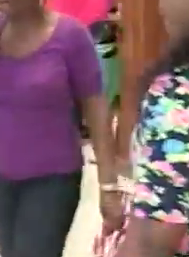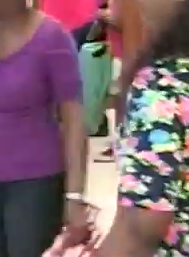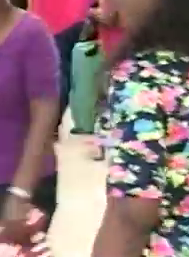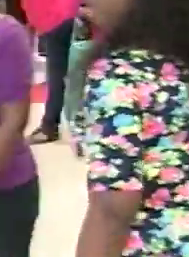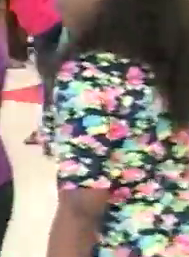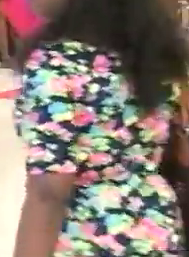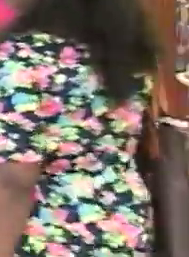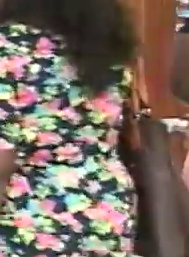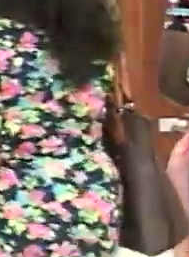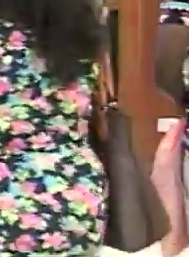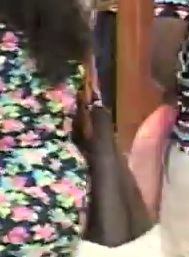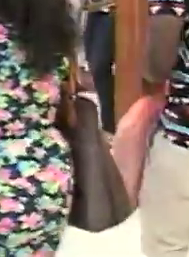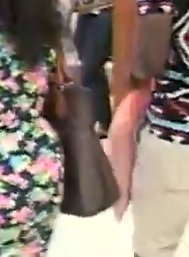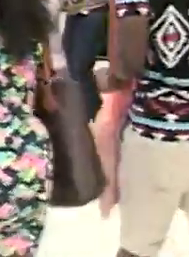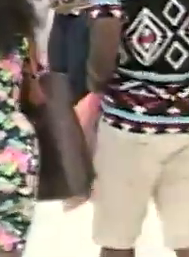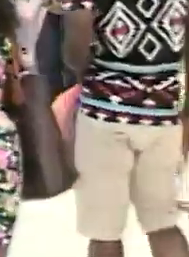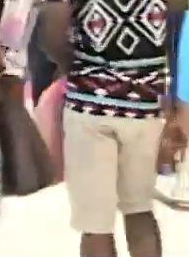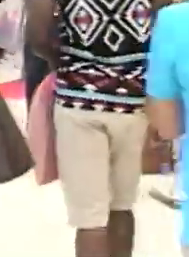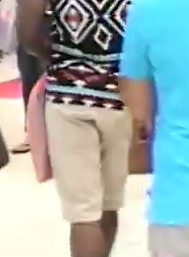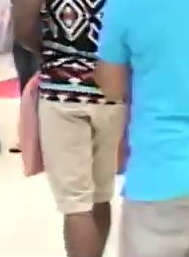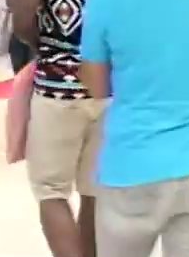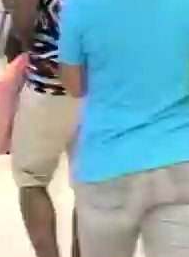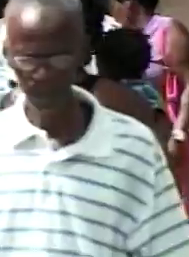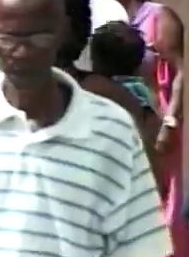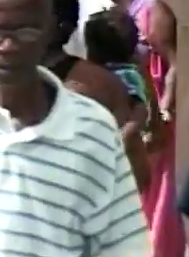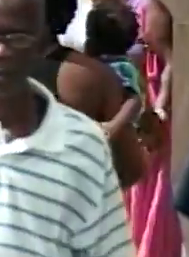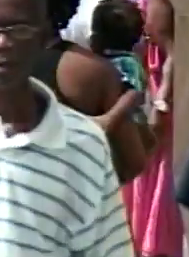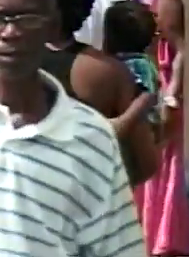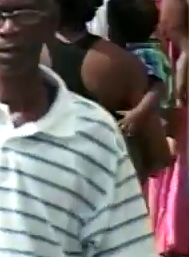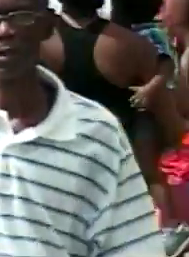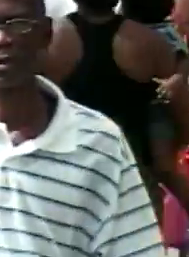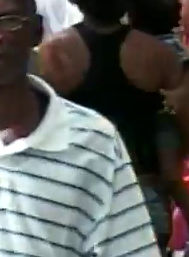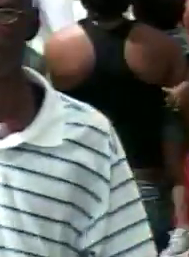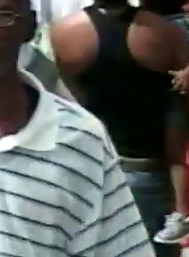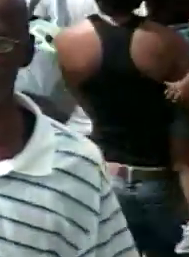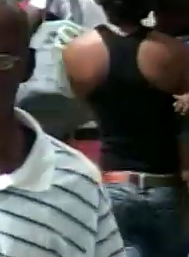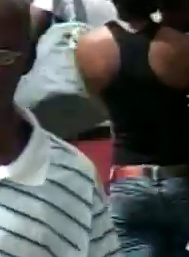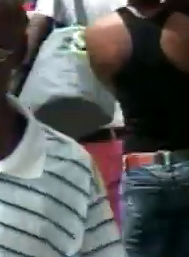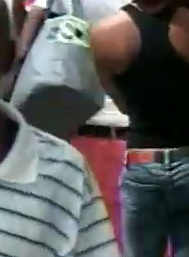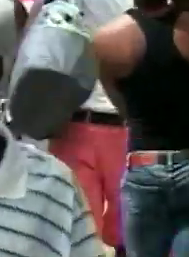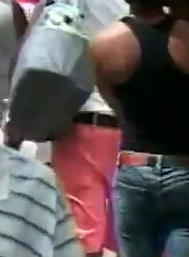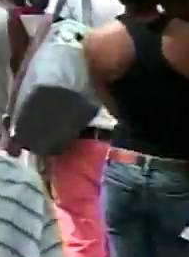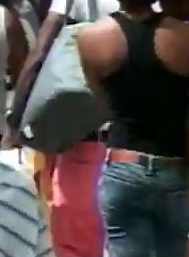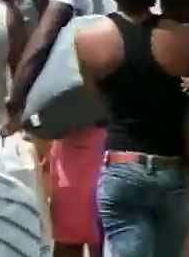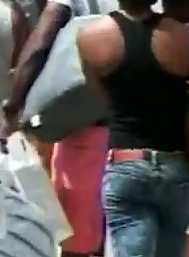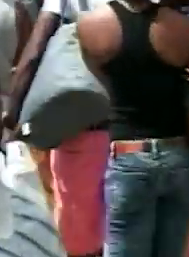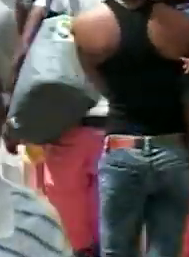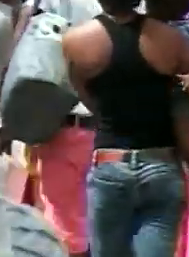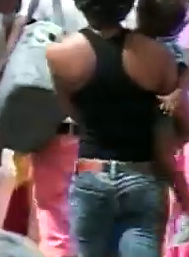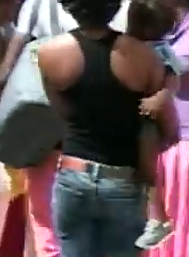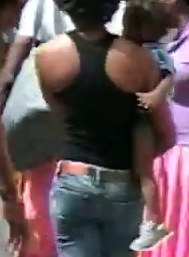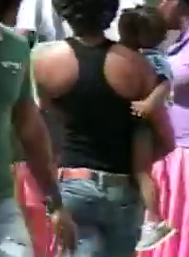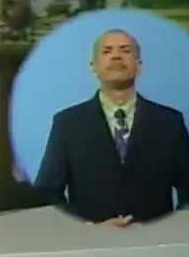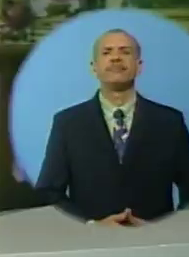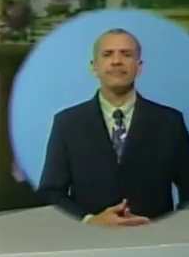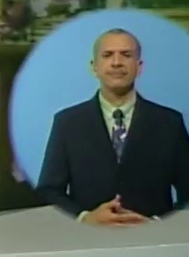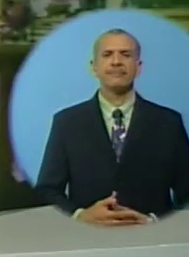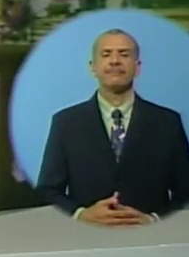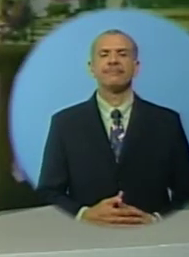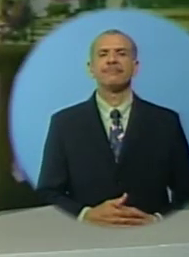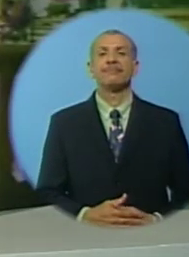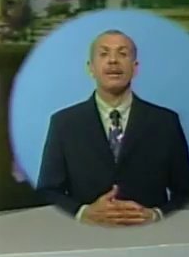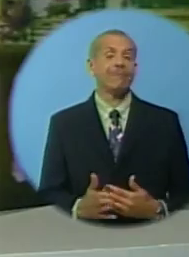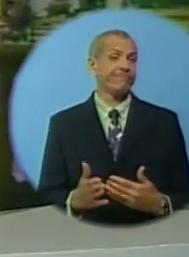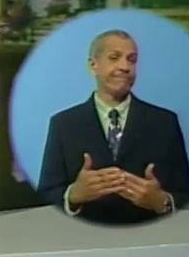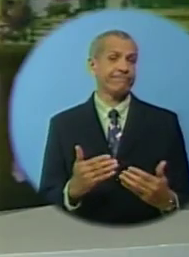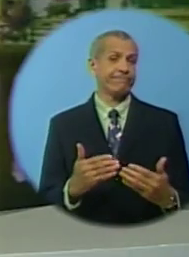usual today to allow staff to head home and prepare for Christmas. Shane Seeley, CBC News.